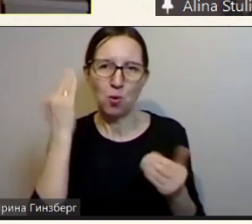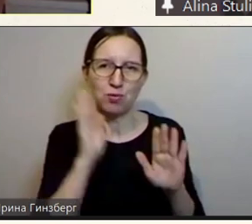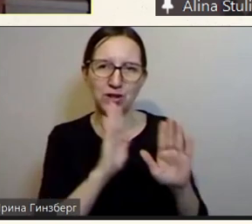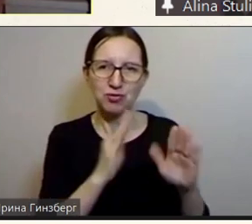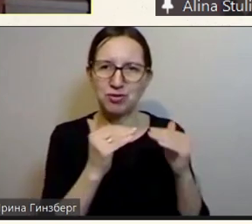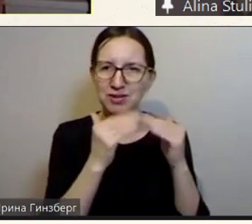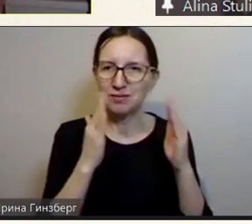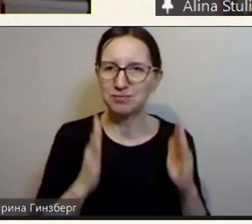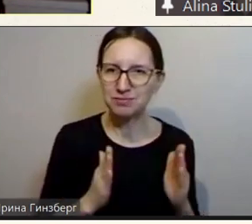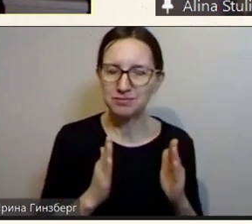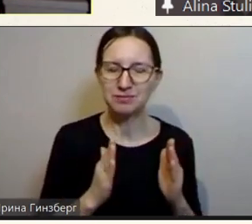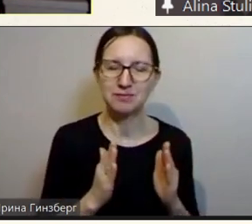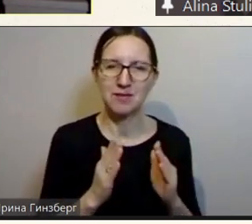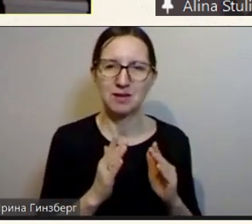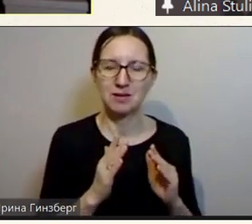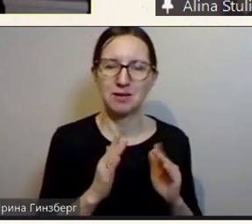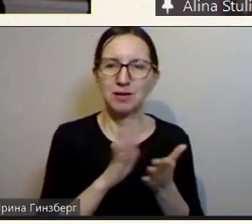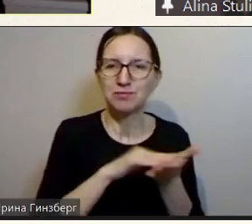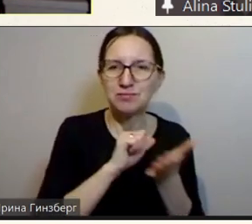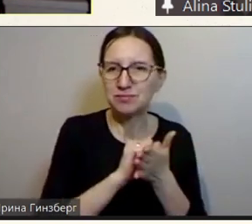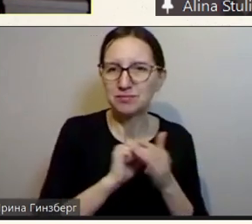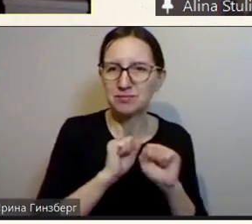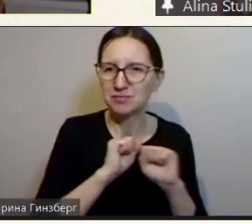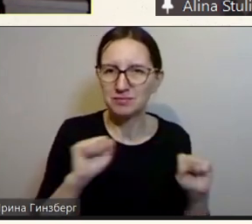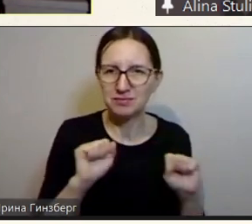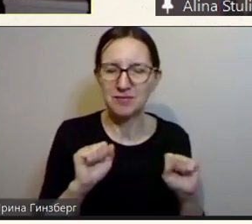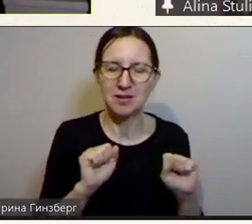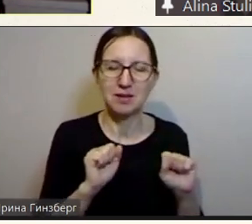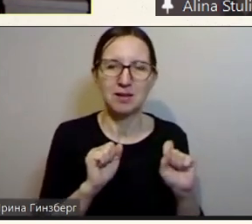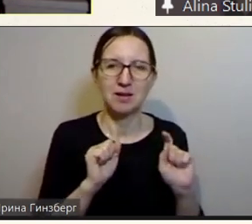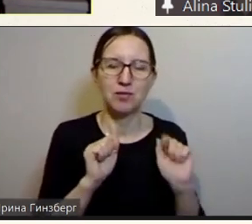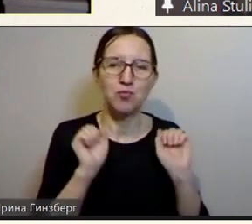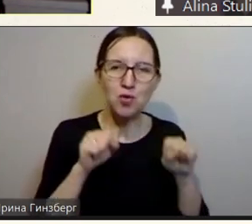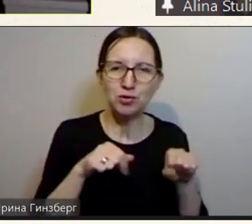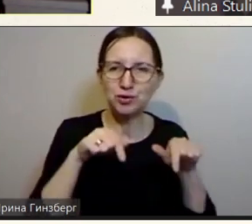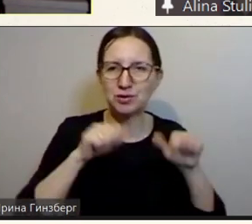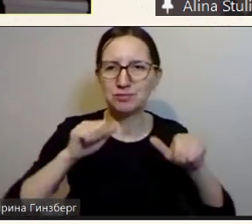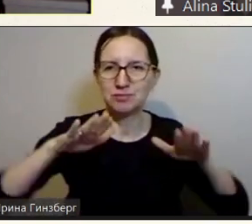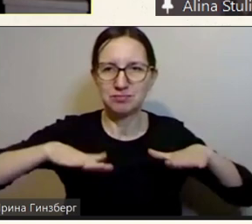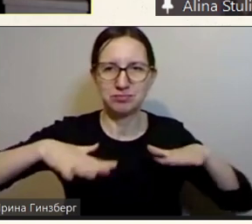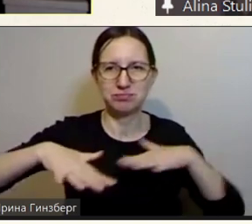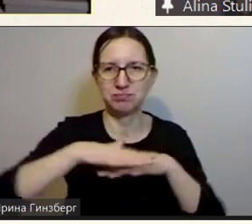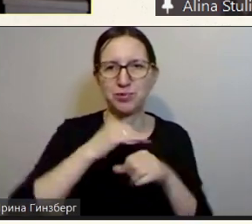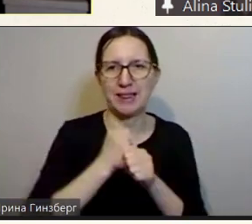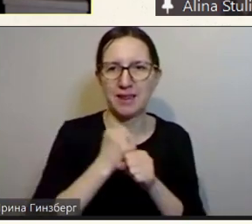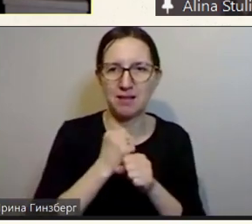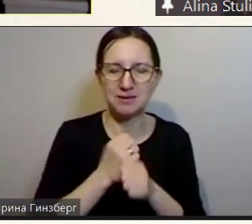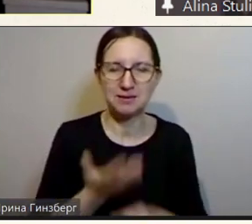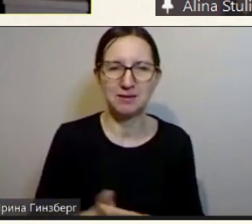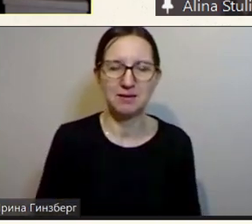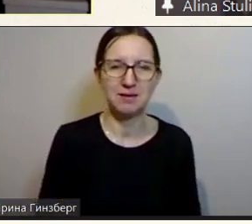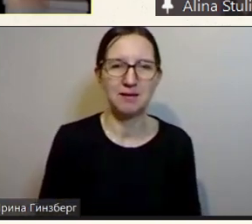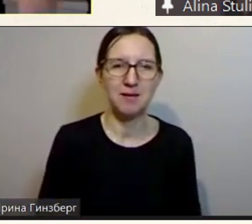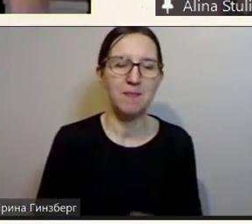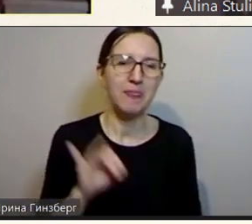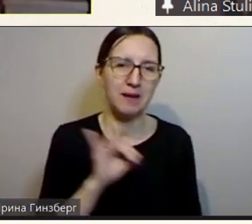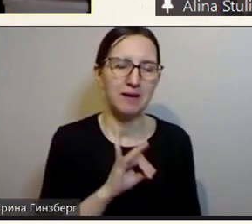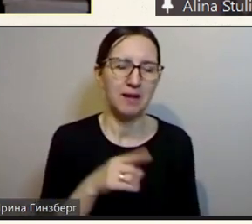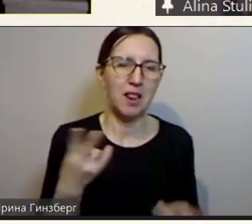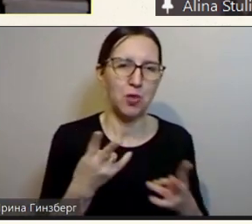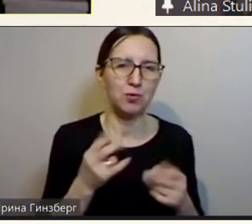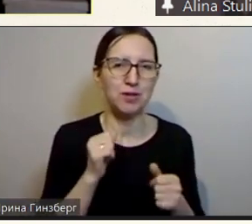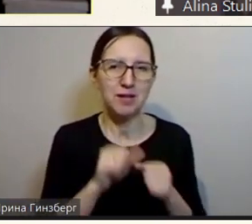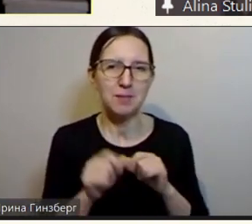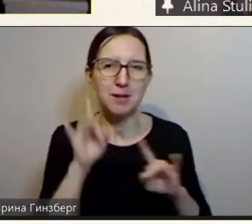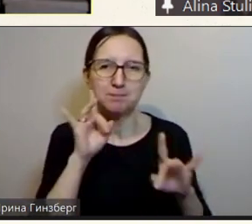what you can physically do in a space, and then you adapt to that, the kinds of works that you can show. So yeah, I'd